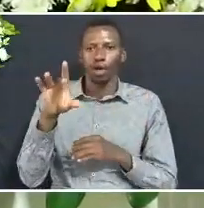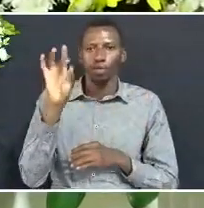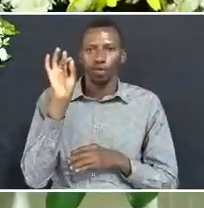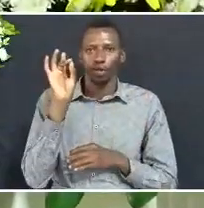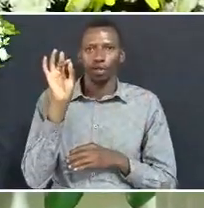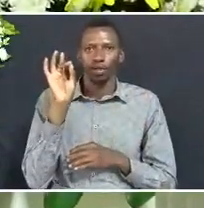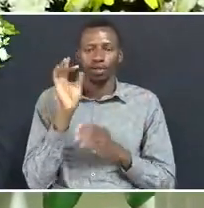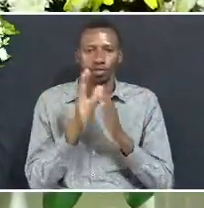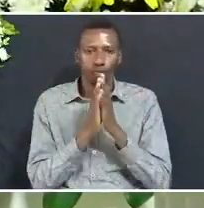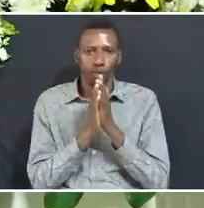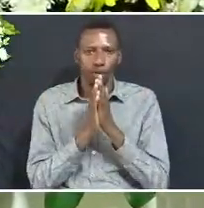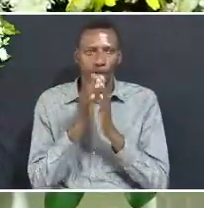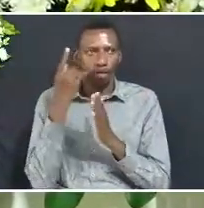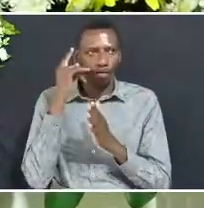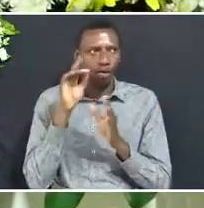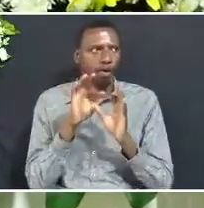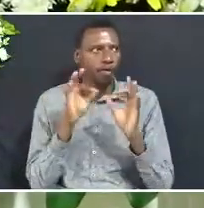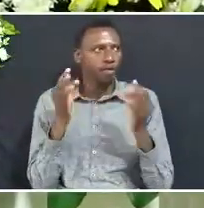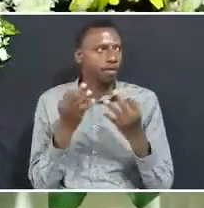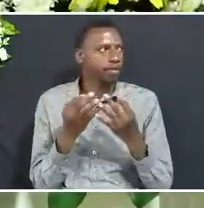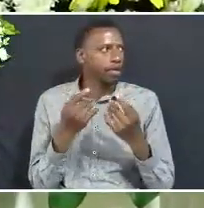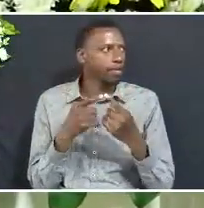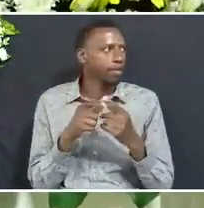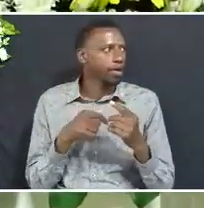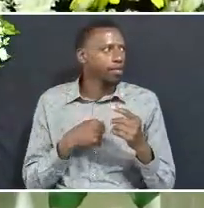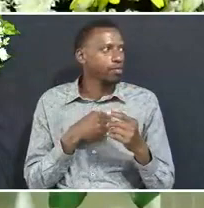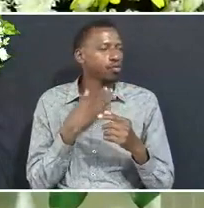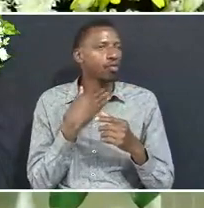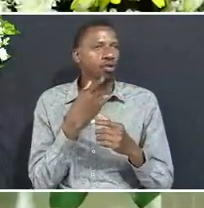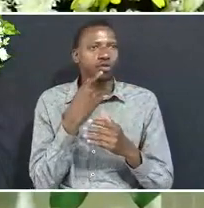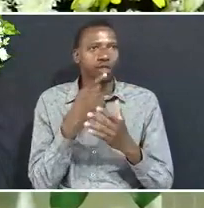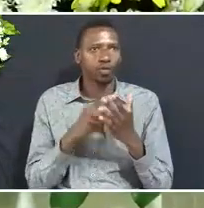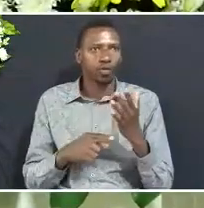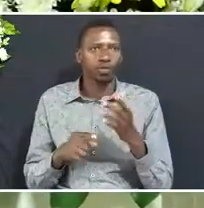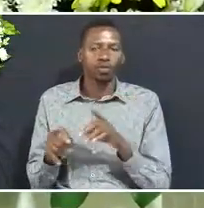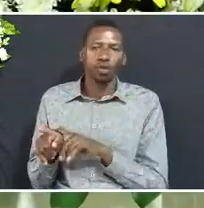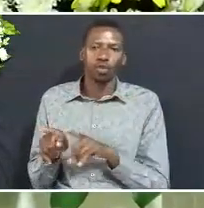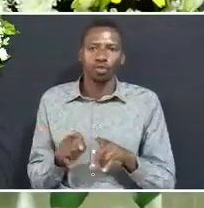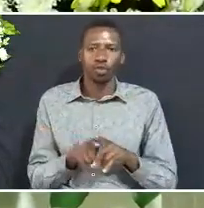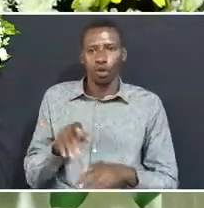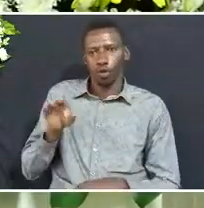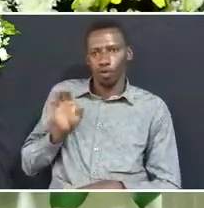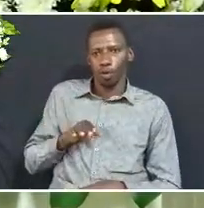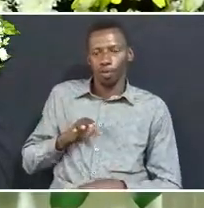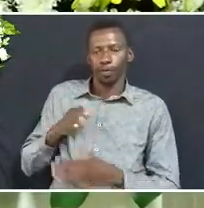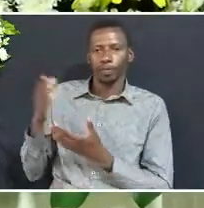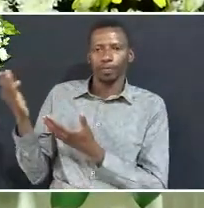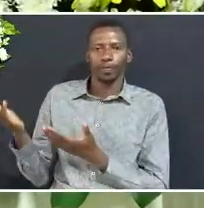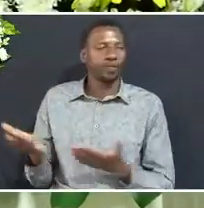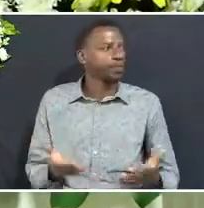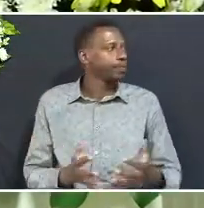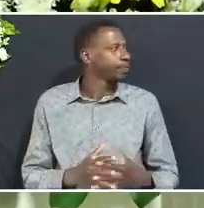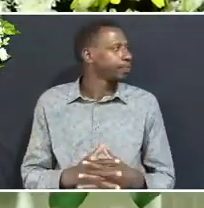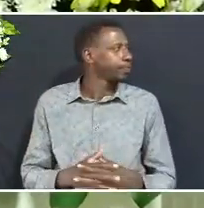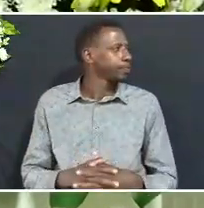to pray for the families. But I want to say, even ladies, you are also welcome. Anyone from here?